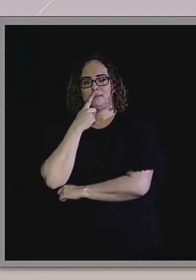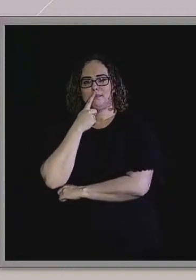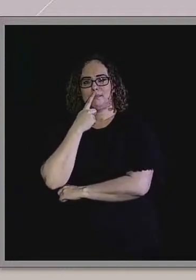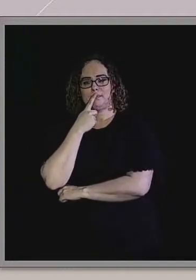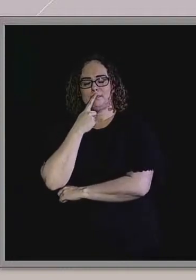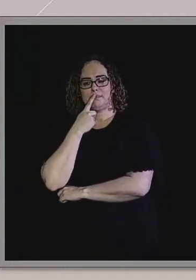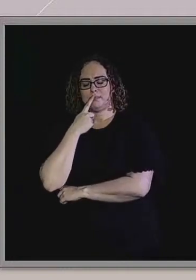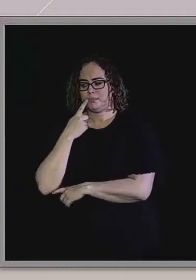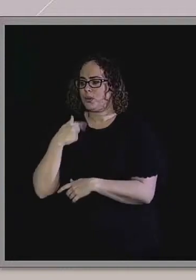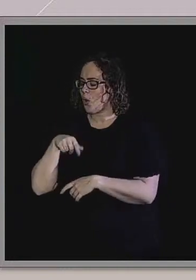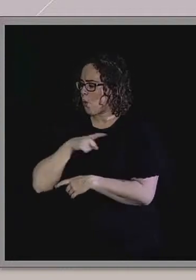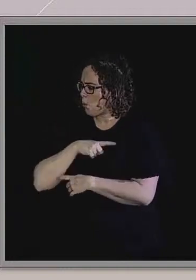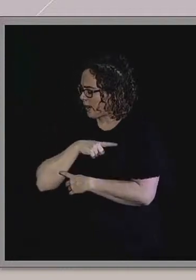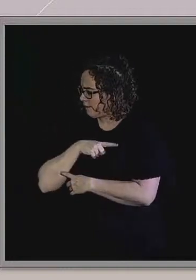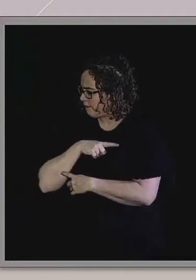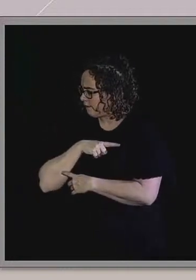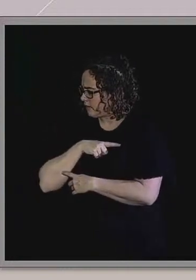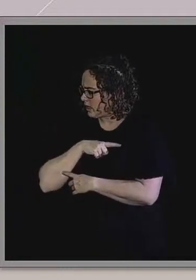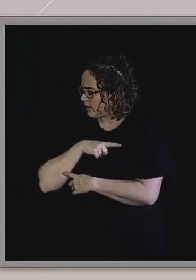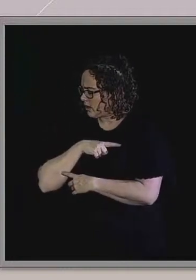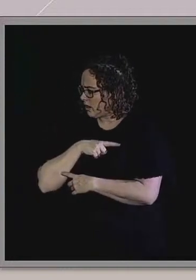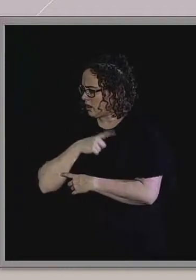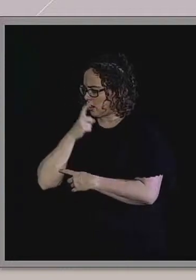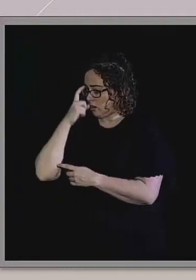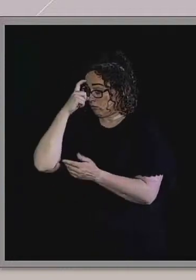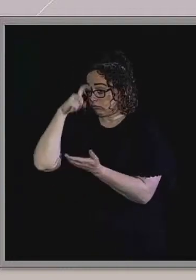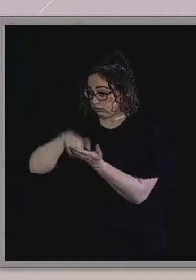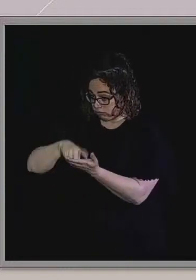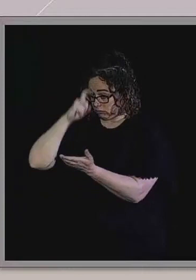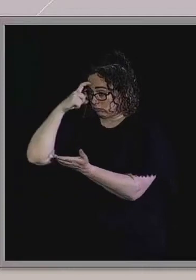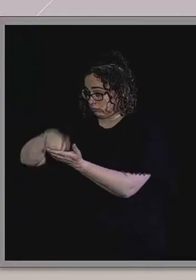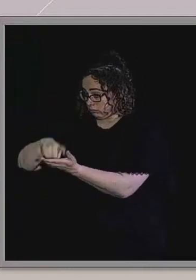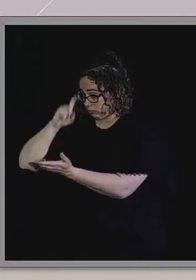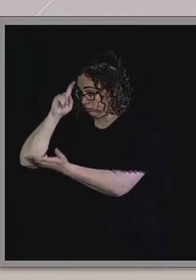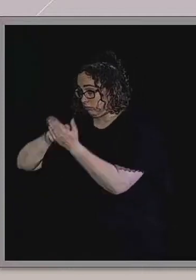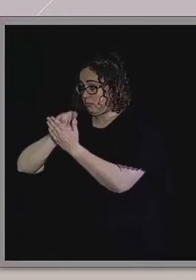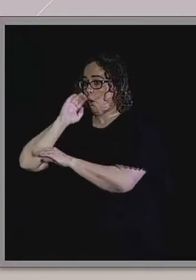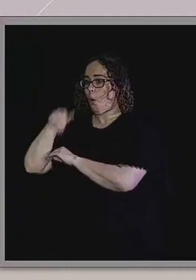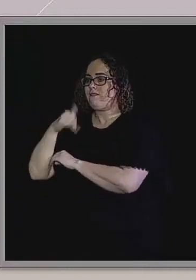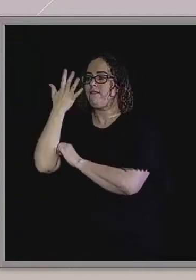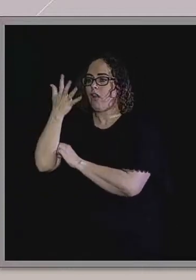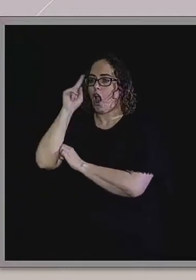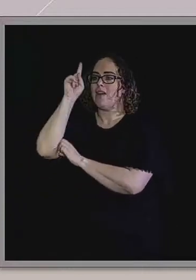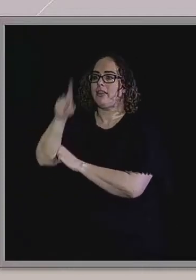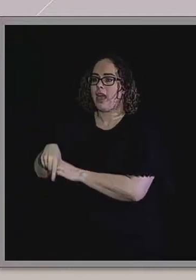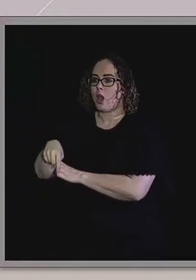We've identified now over 5,000 heritage sites that's been